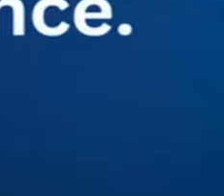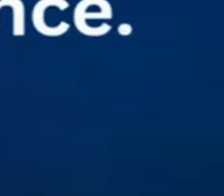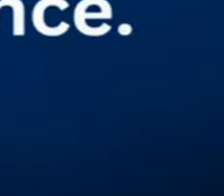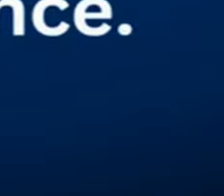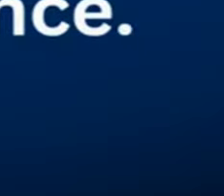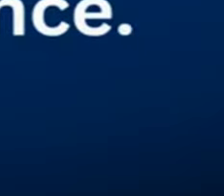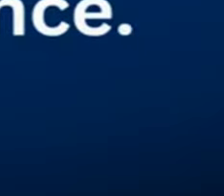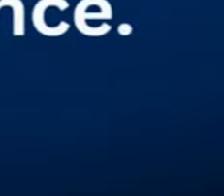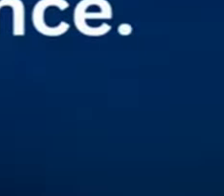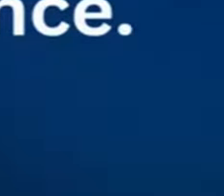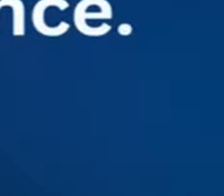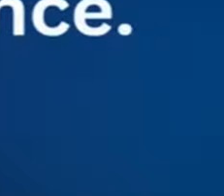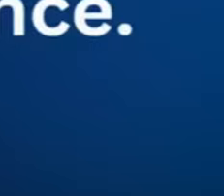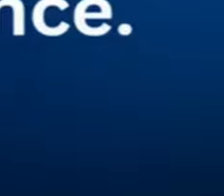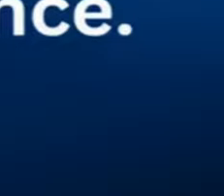in control.